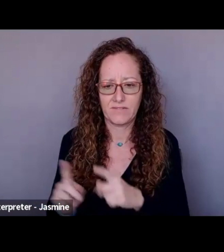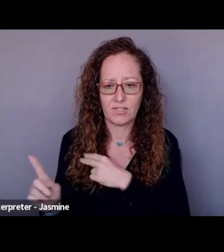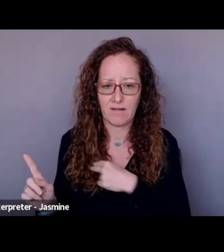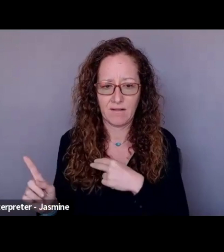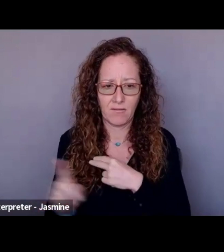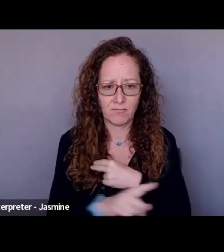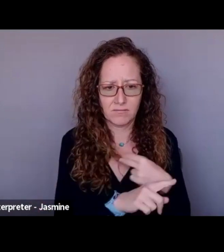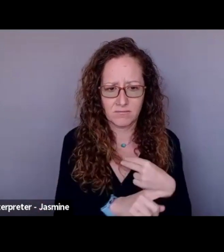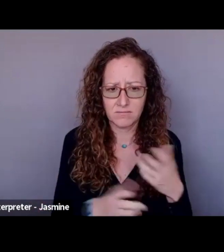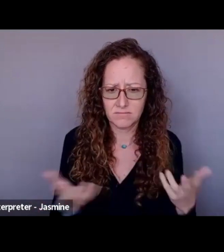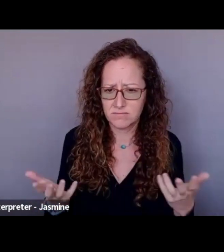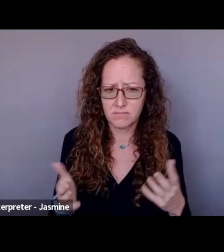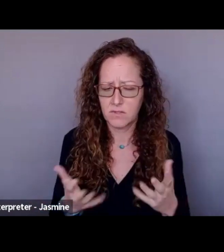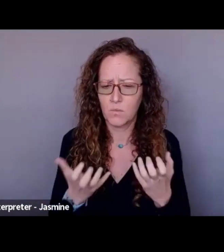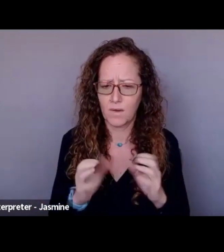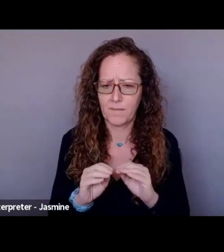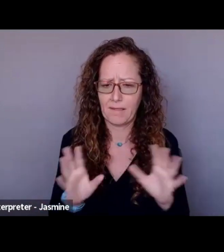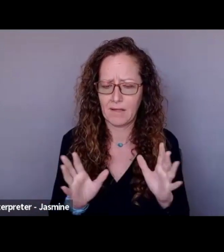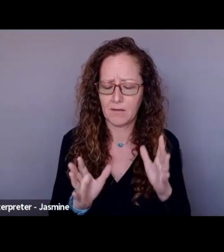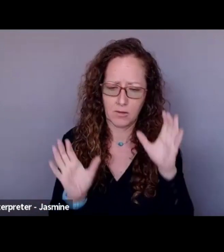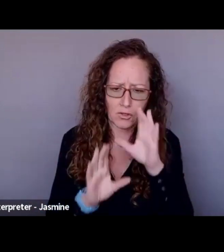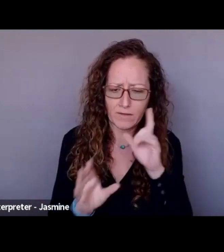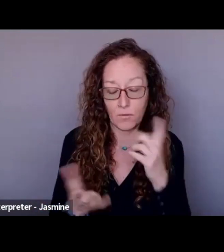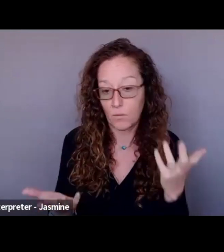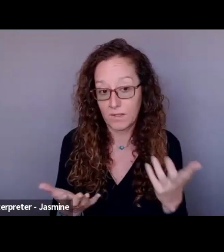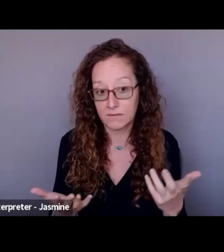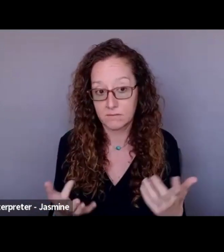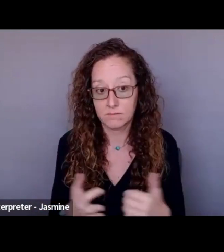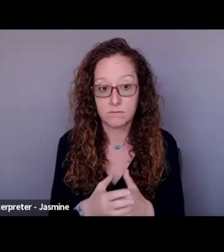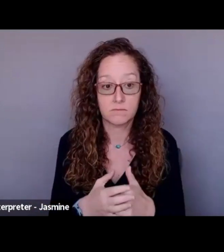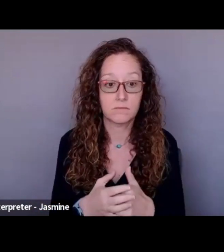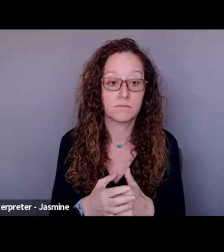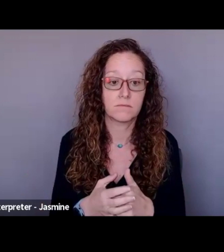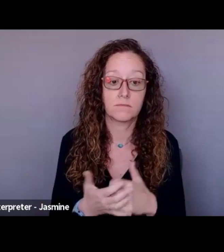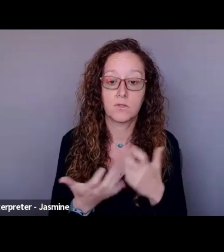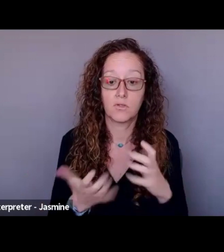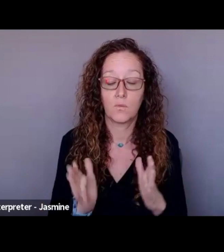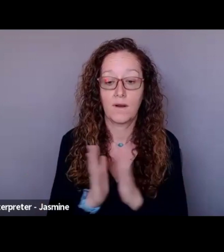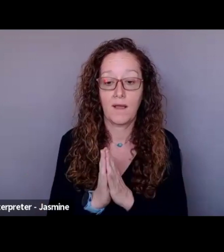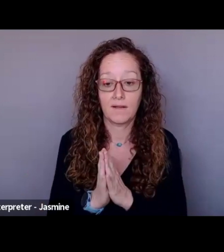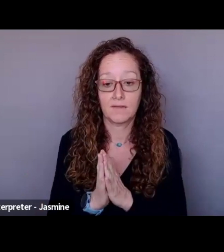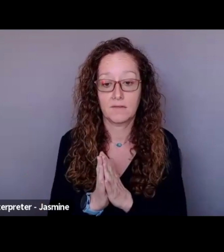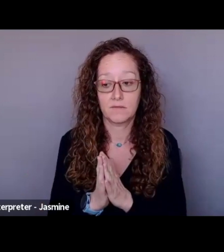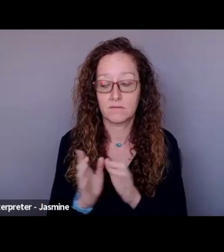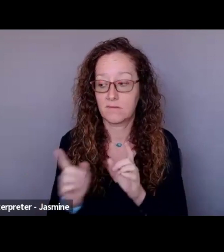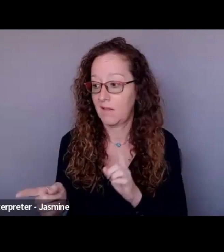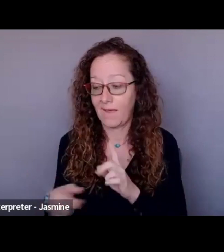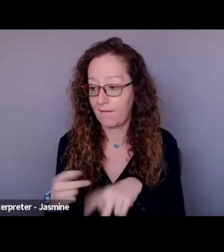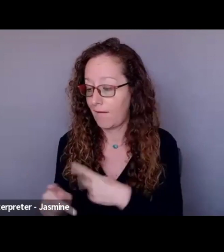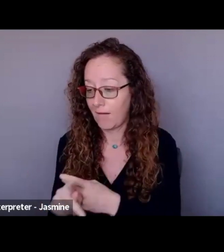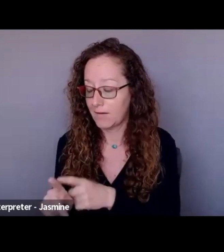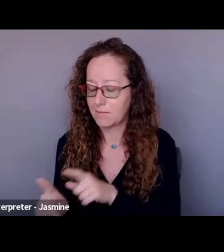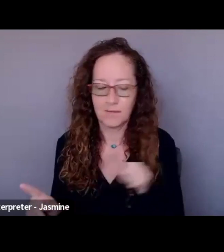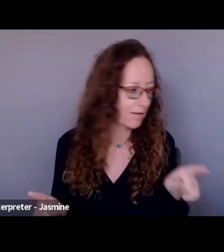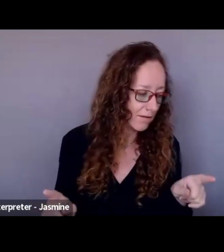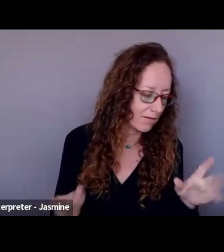Because you want to be clear of what you're looking for. You don't want to, ask for a dramaturg and then that dramaturg is